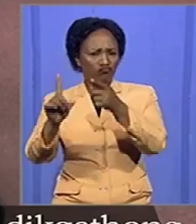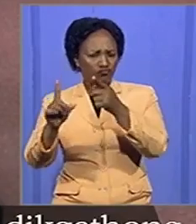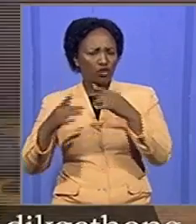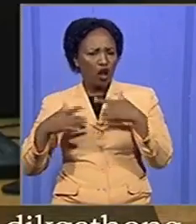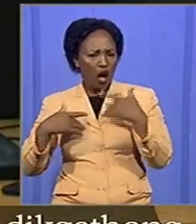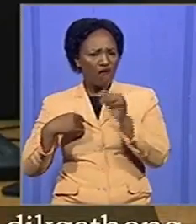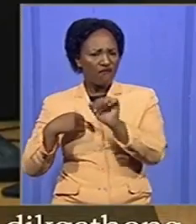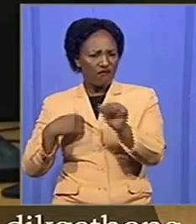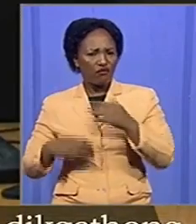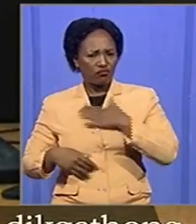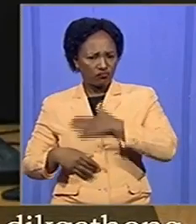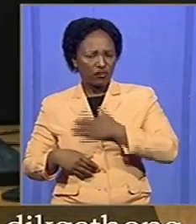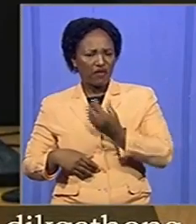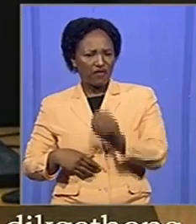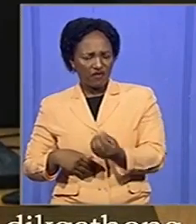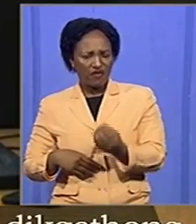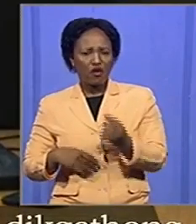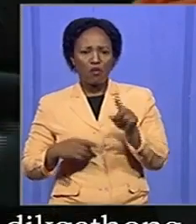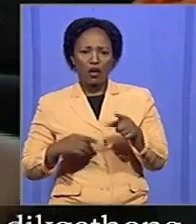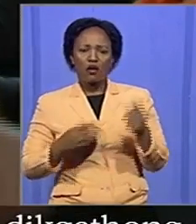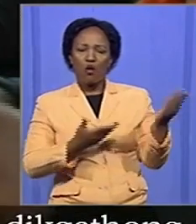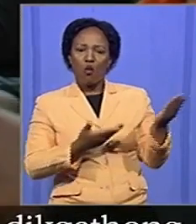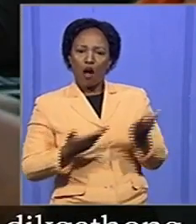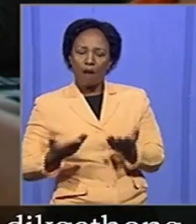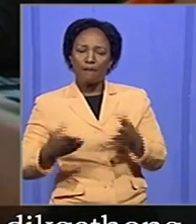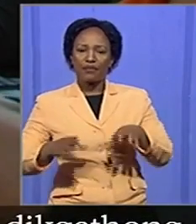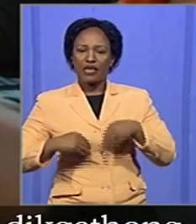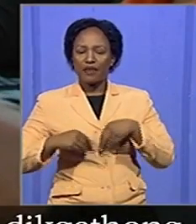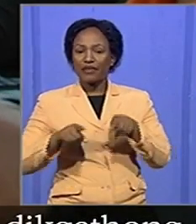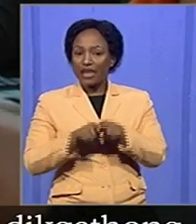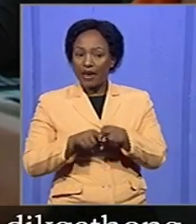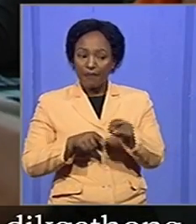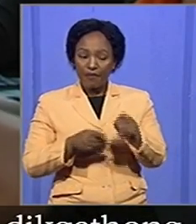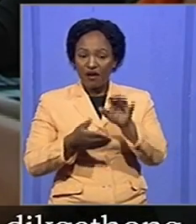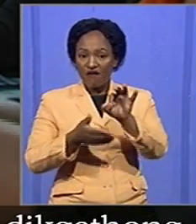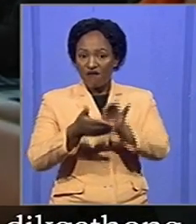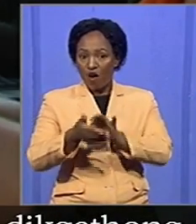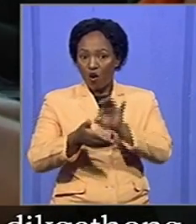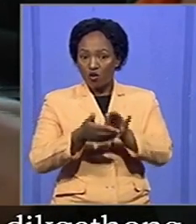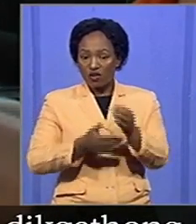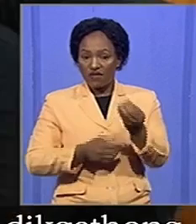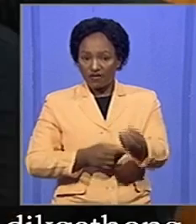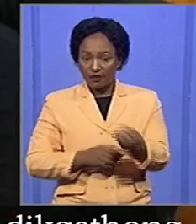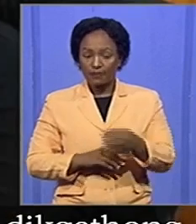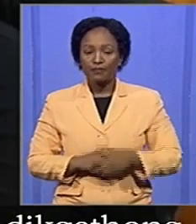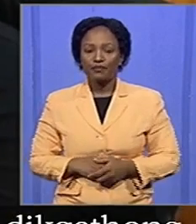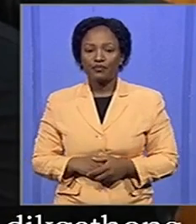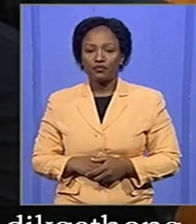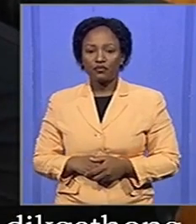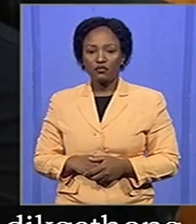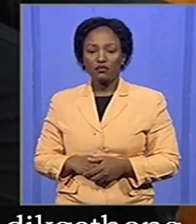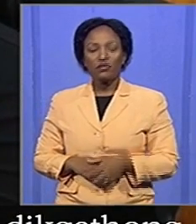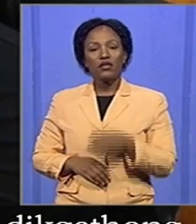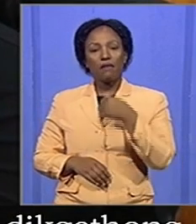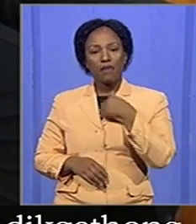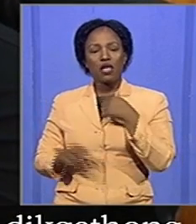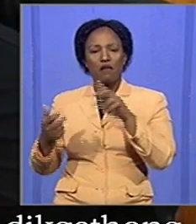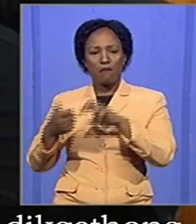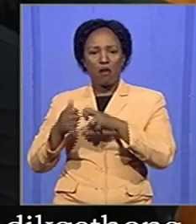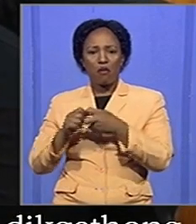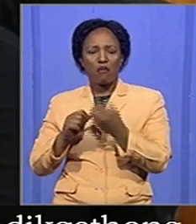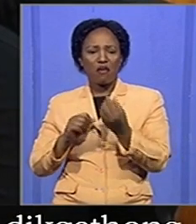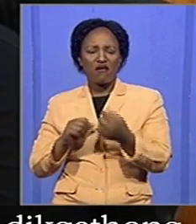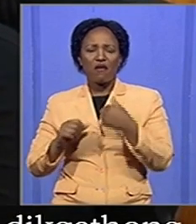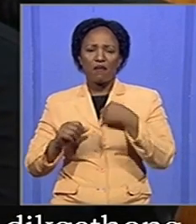le jalo ba lopa go amogelwa jaaka go iwa ditlhophong jaanong. Mathata e ke kopanang le ona ke motho e ithutileng ke tswa